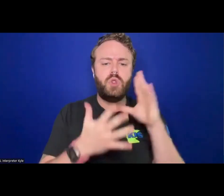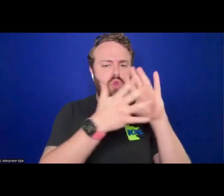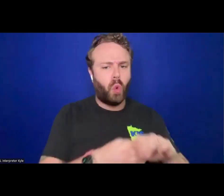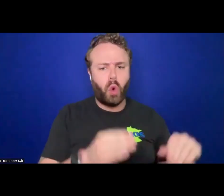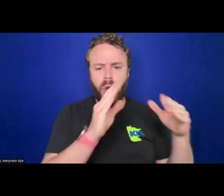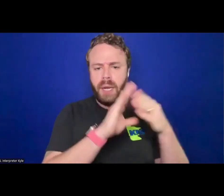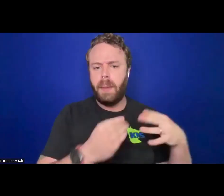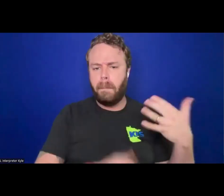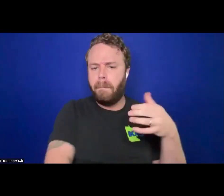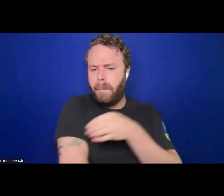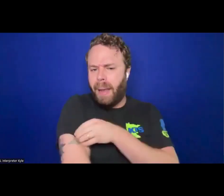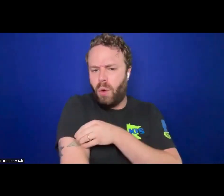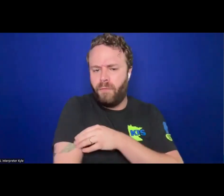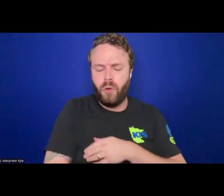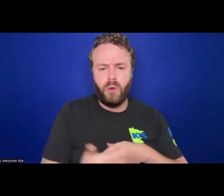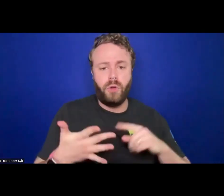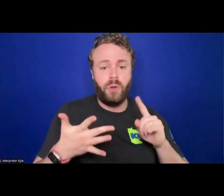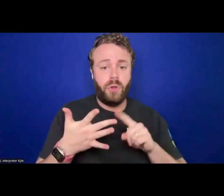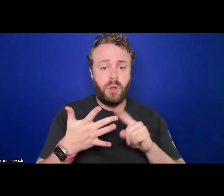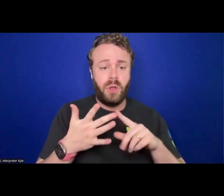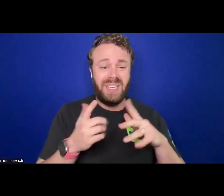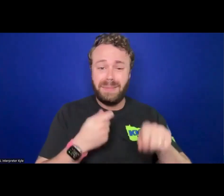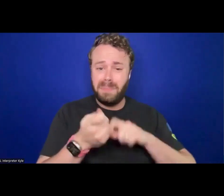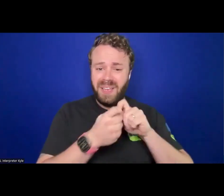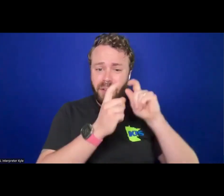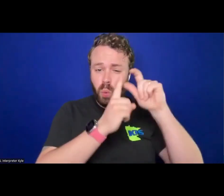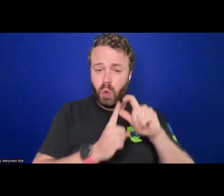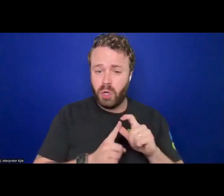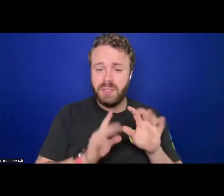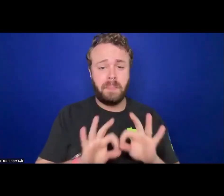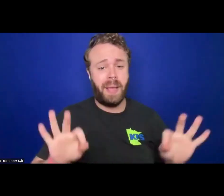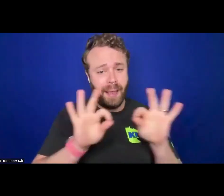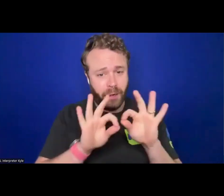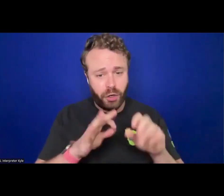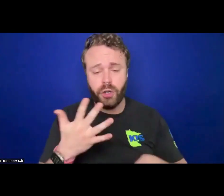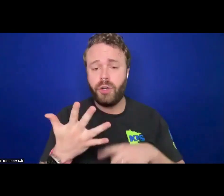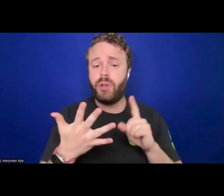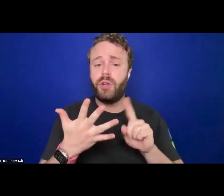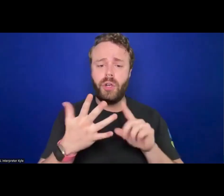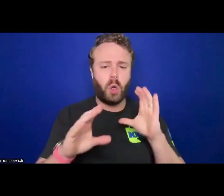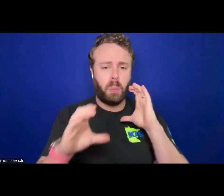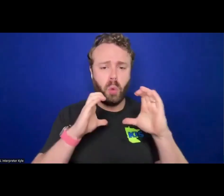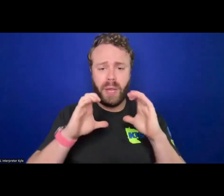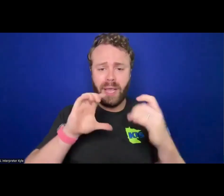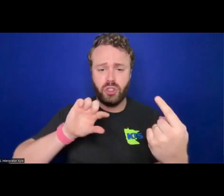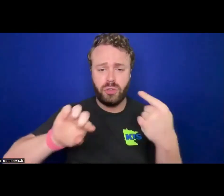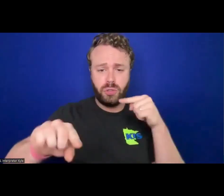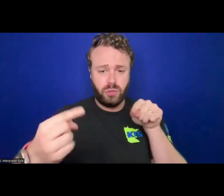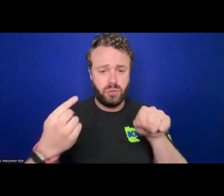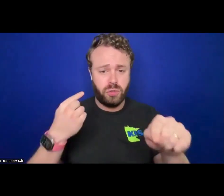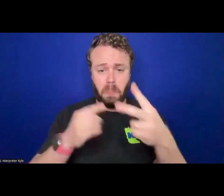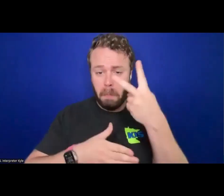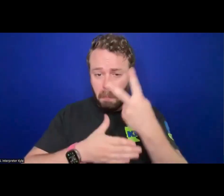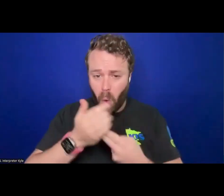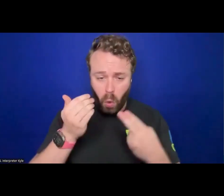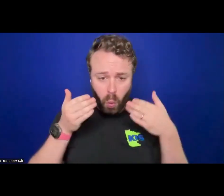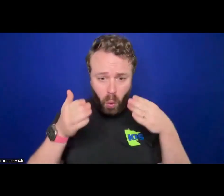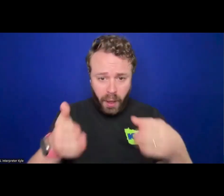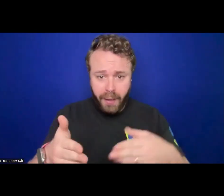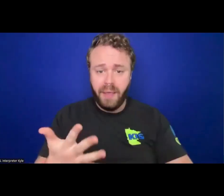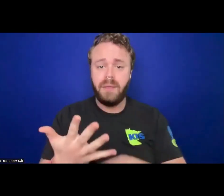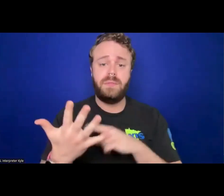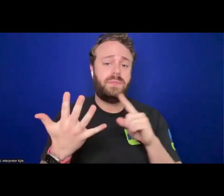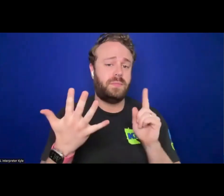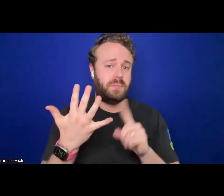storytelling. 3, words matter. 4, open up this two-way street with your audience, with your target population. And then